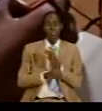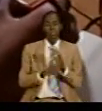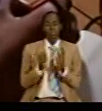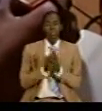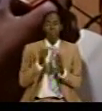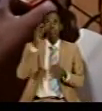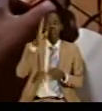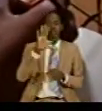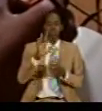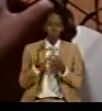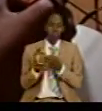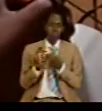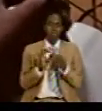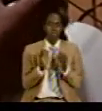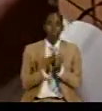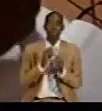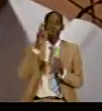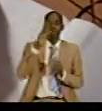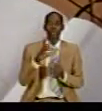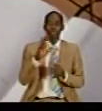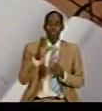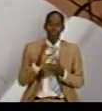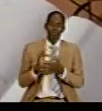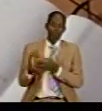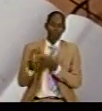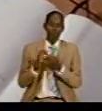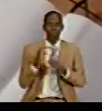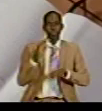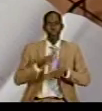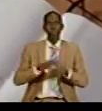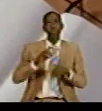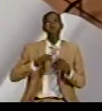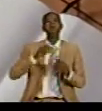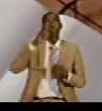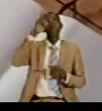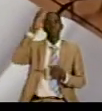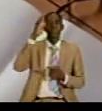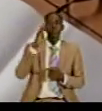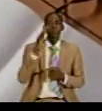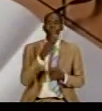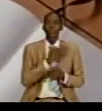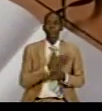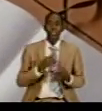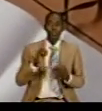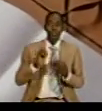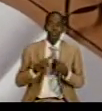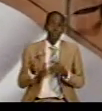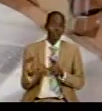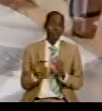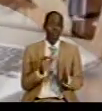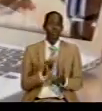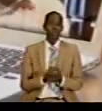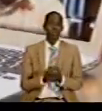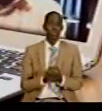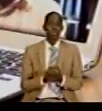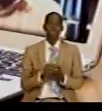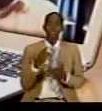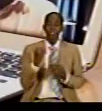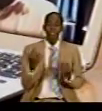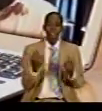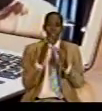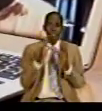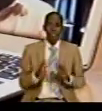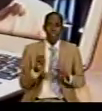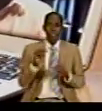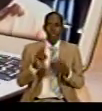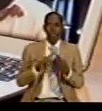union with God, reconciled unto God. And to do that, the sinner needs to know